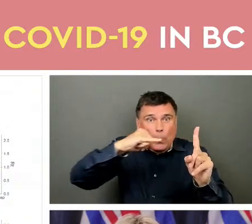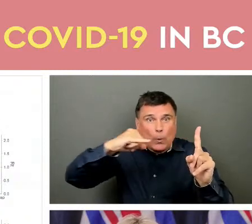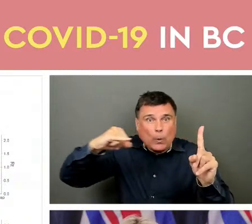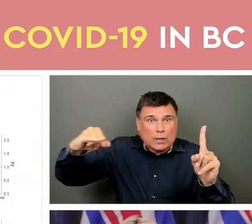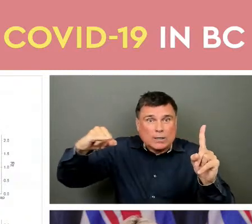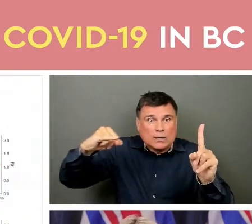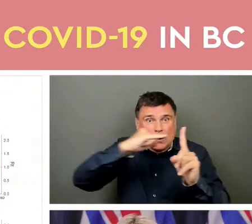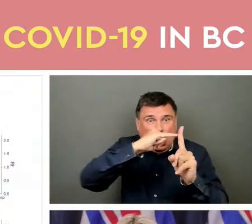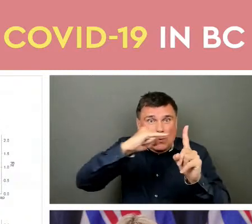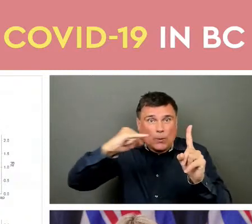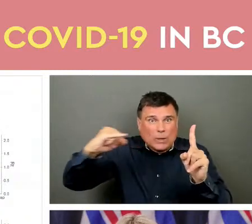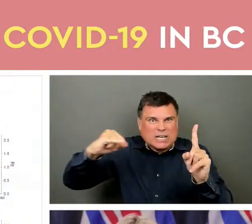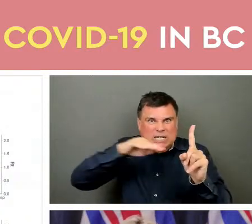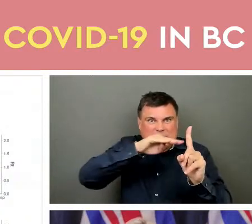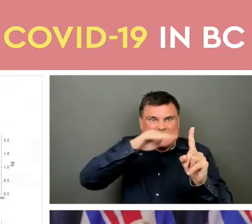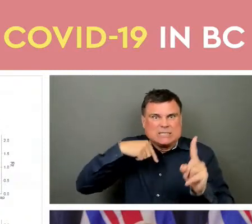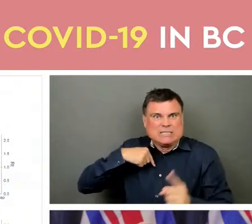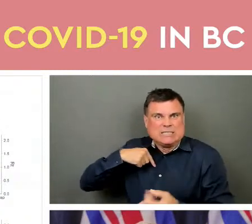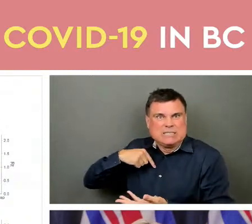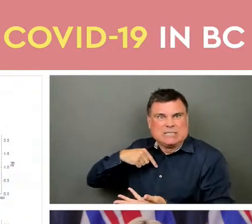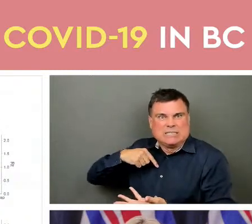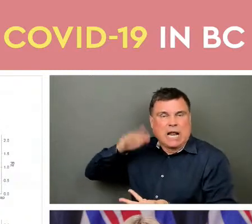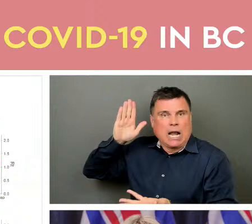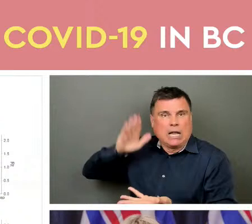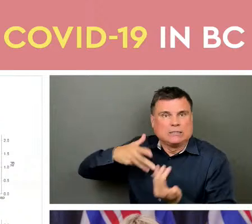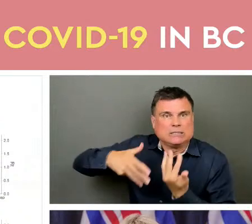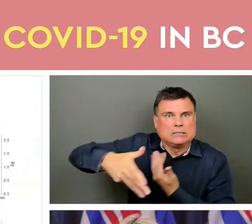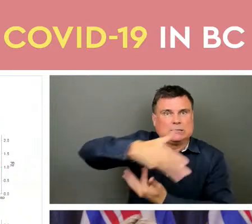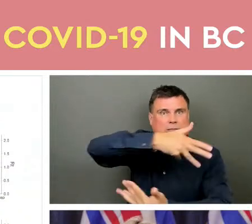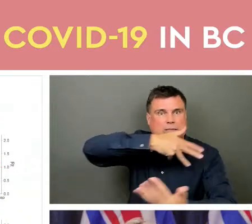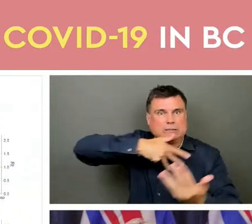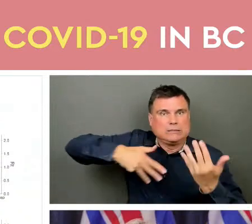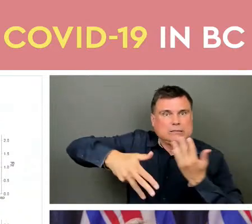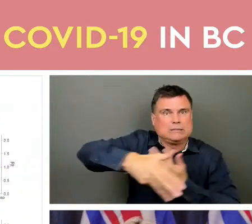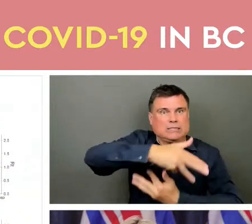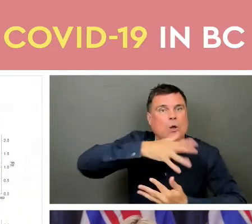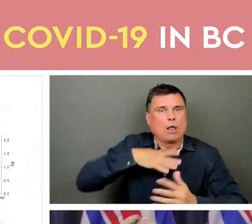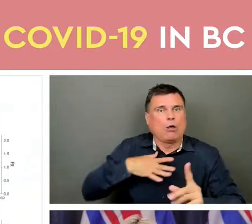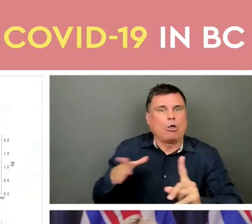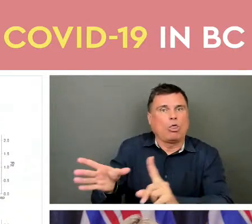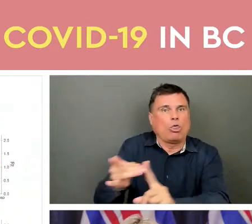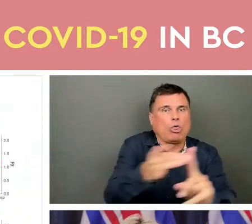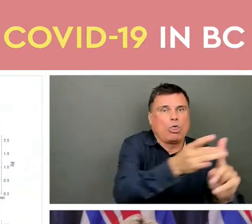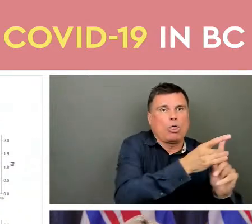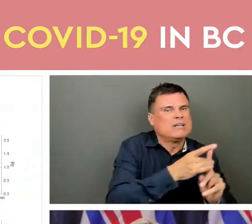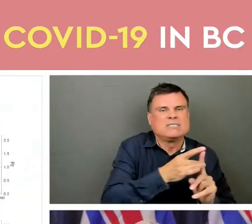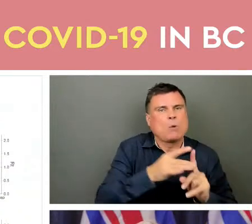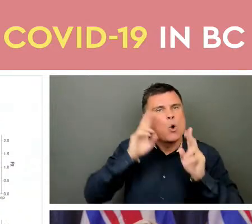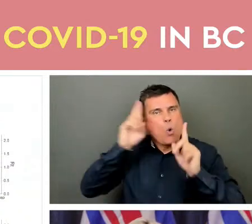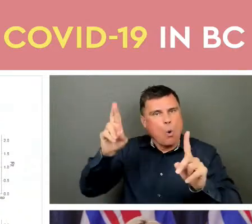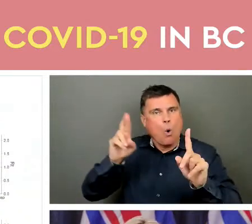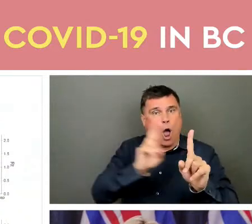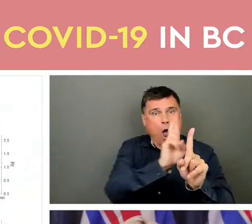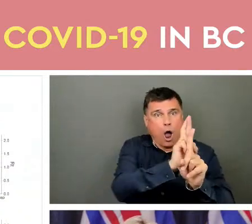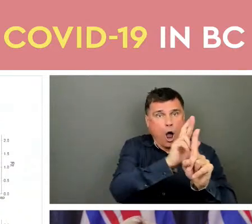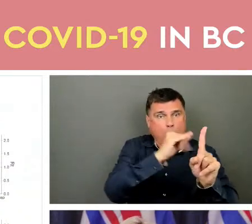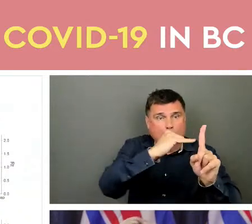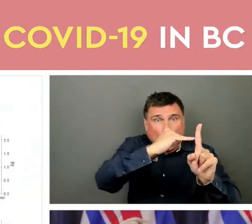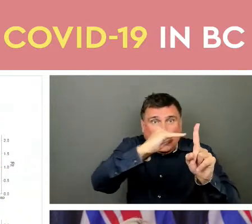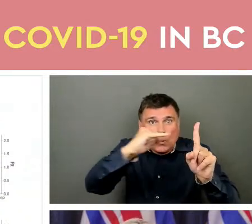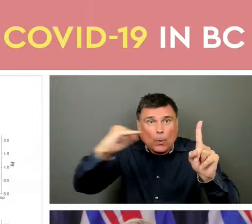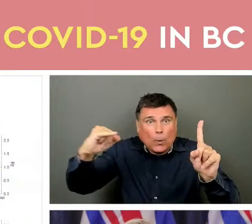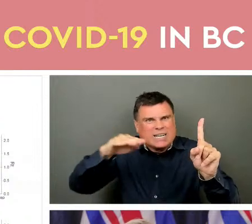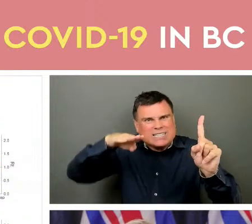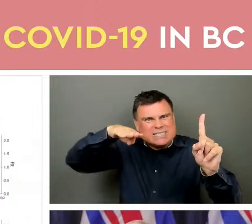chances that we're going to transmit to somebody else, and bring it down below one. And that way we can the outbreak will be